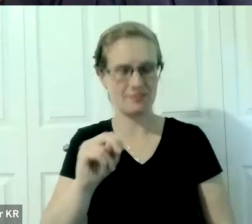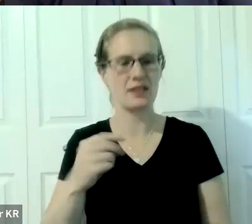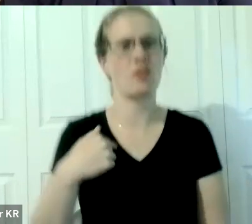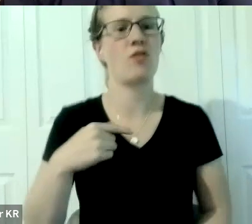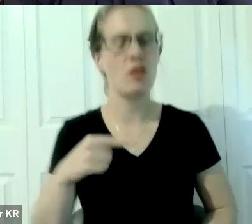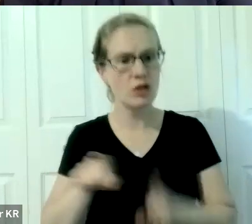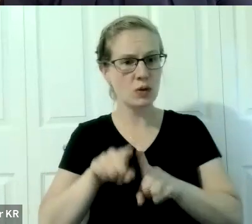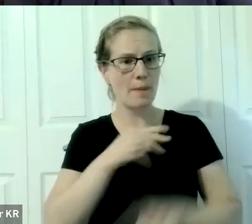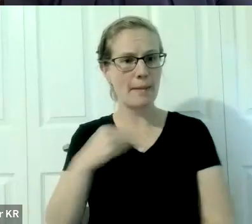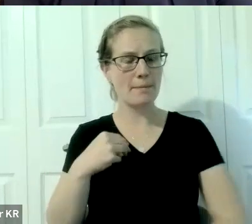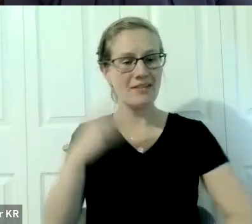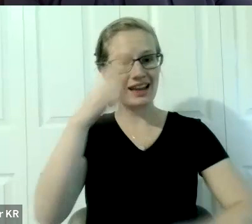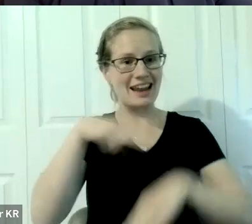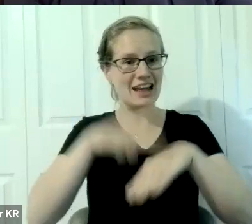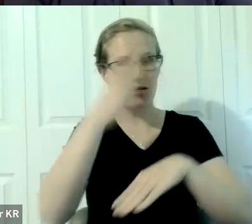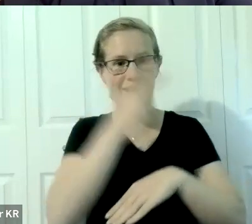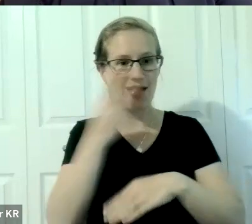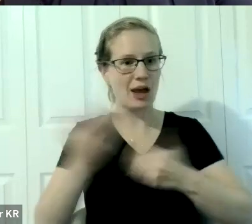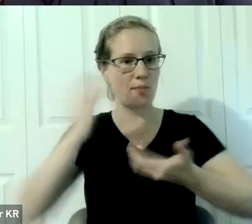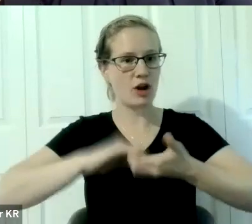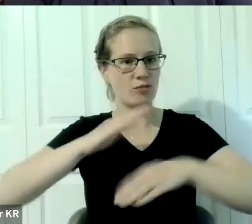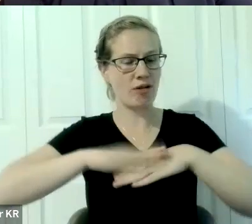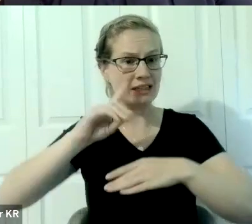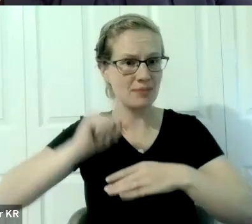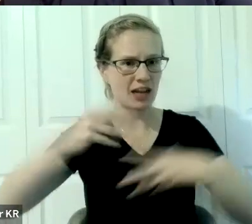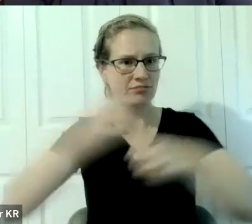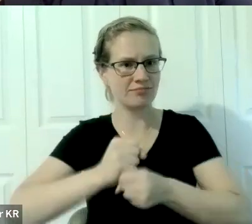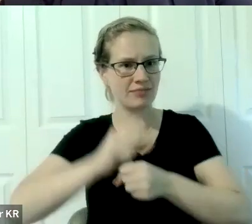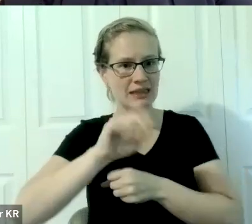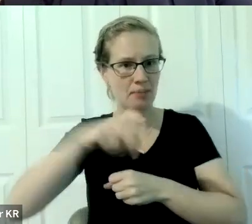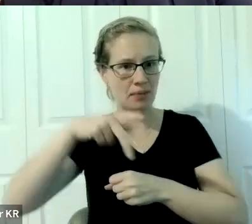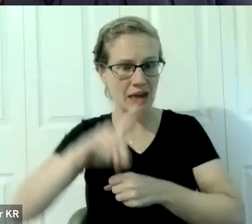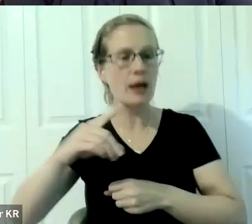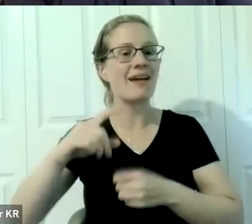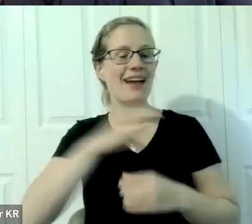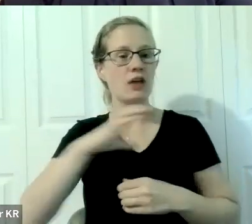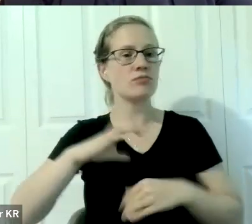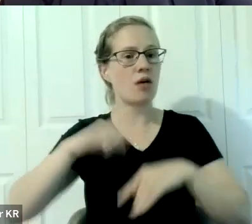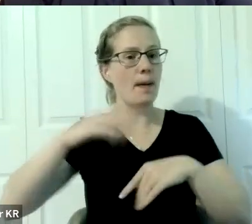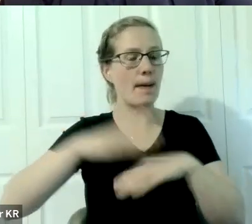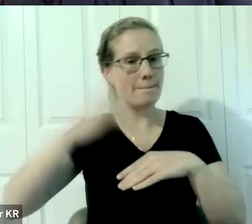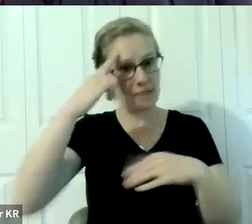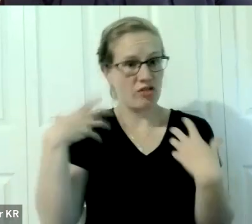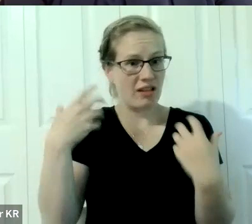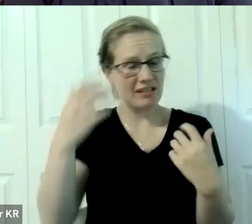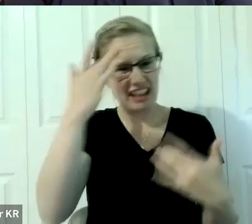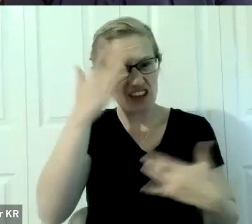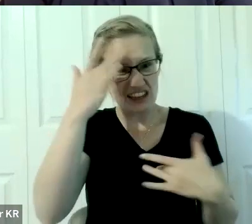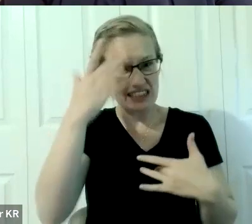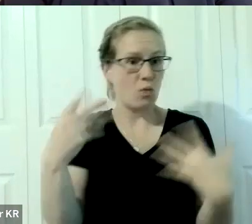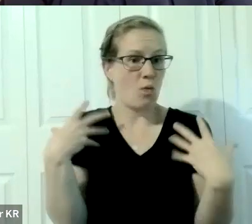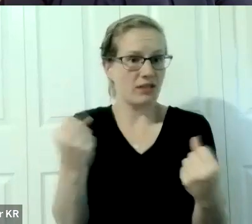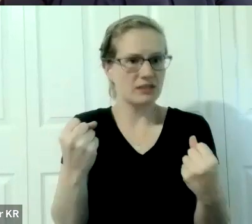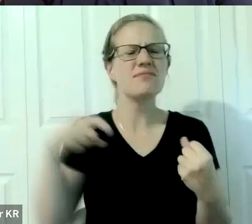member of the National Catholic Partnership on Disability Council on Mental Illness and Wellness. And I come to